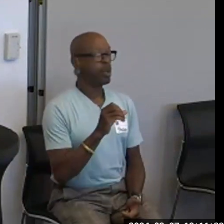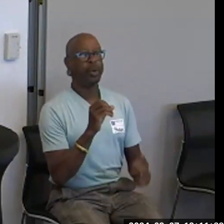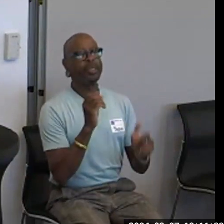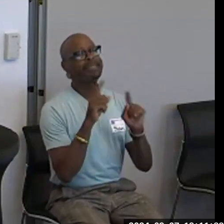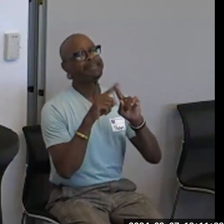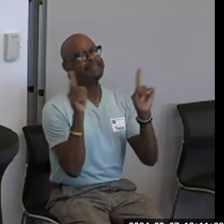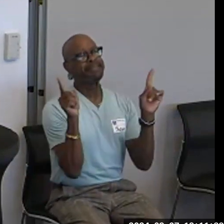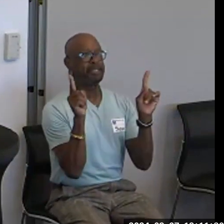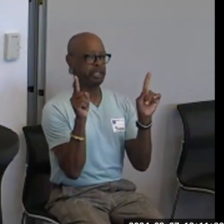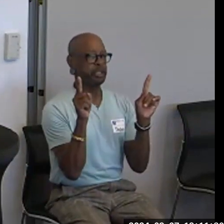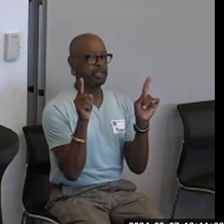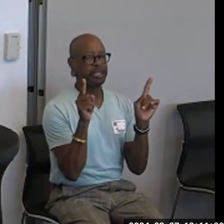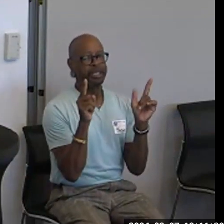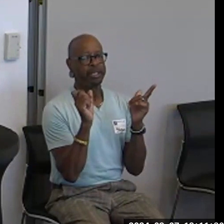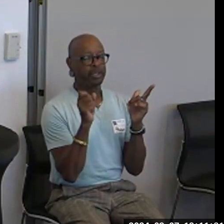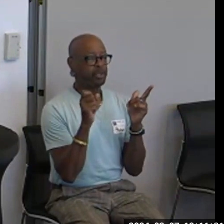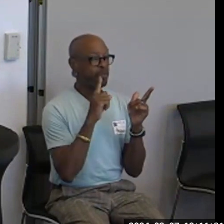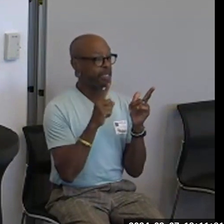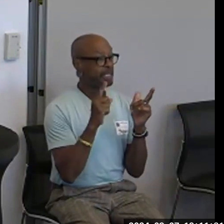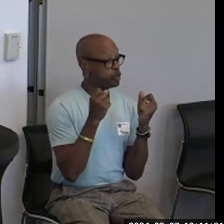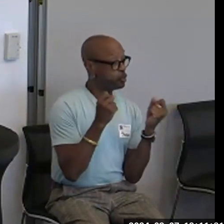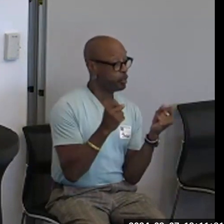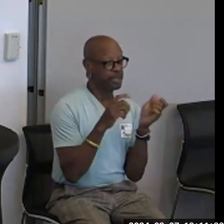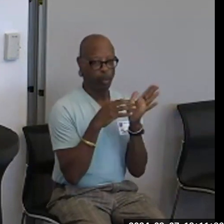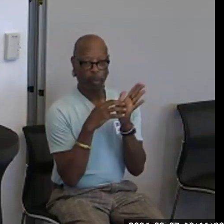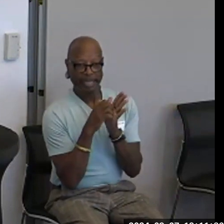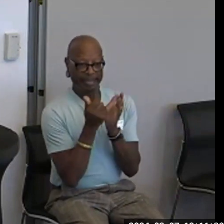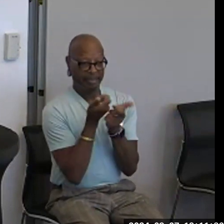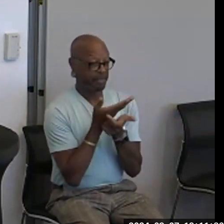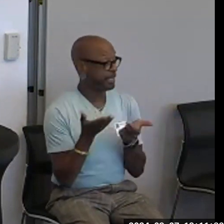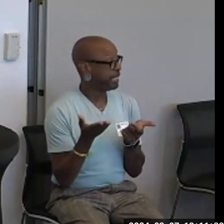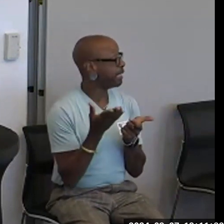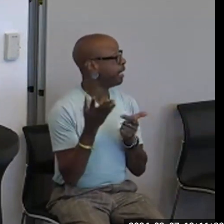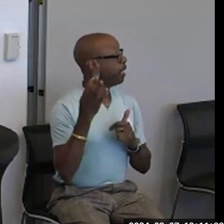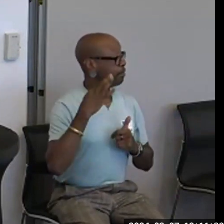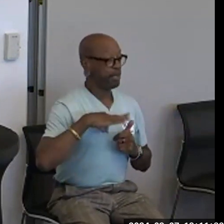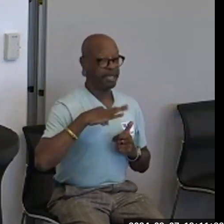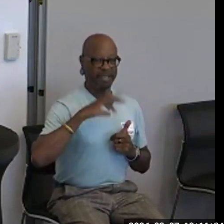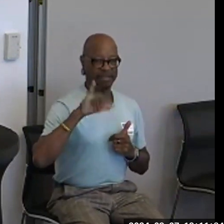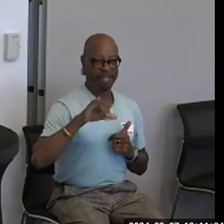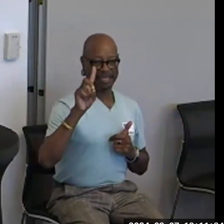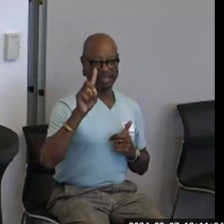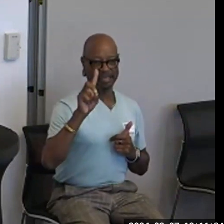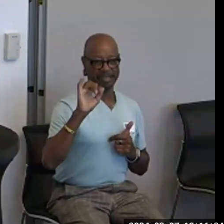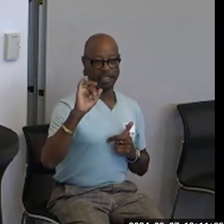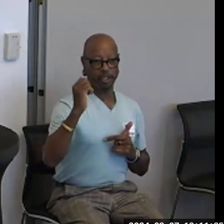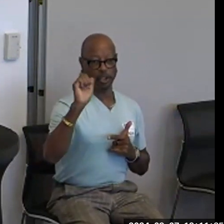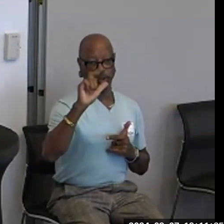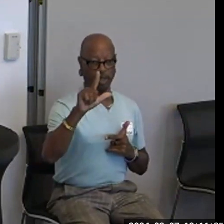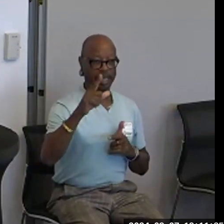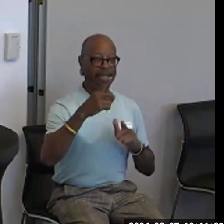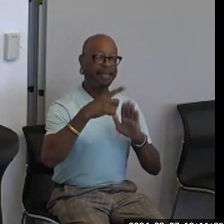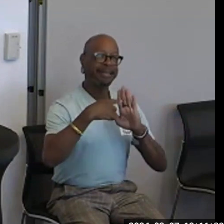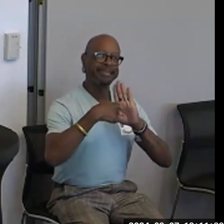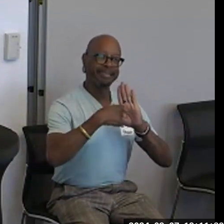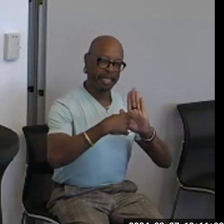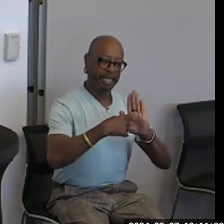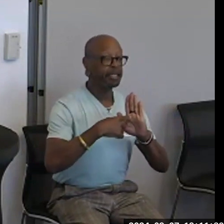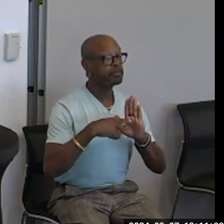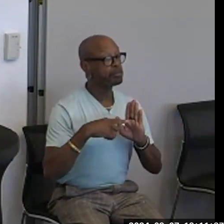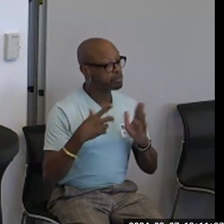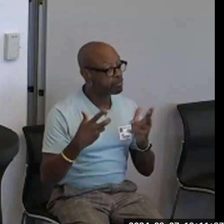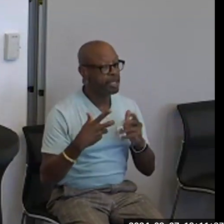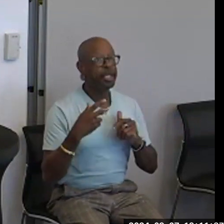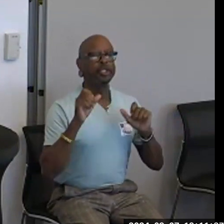different orientation. So strengths and weaknesses of everything. The benefit of this digital display is you can